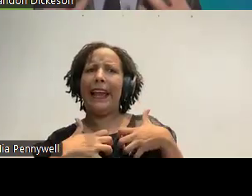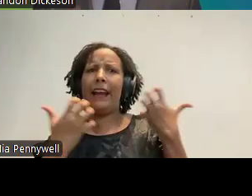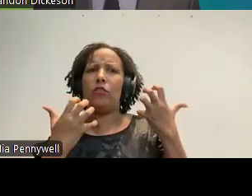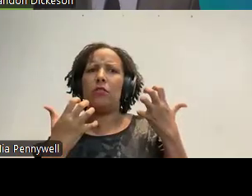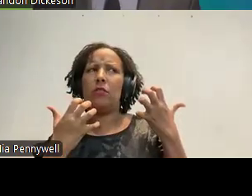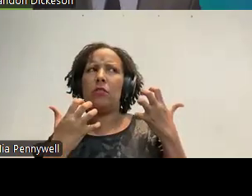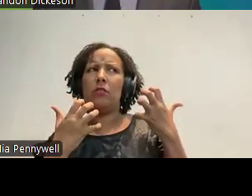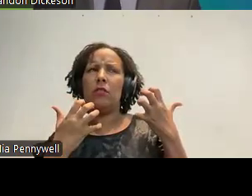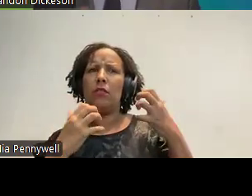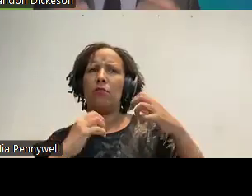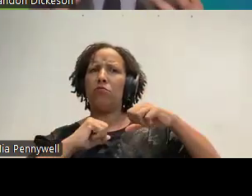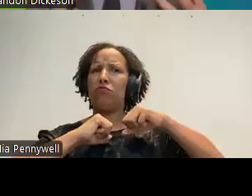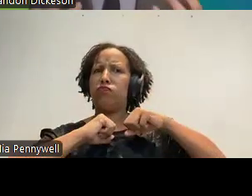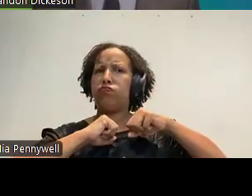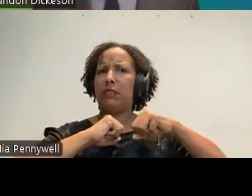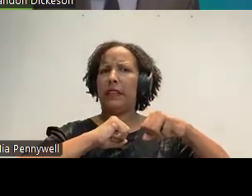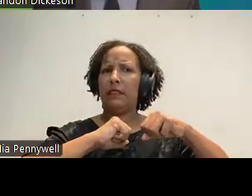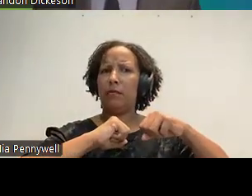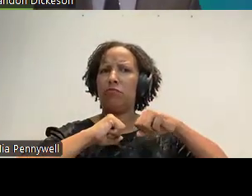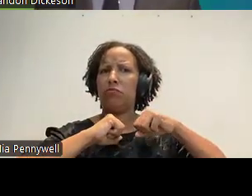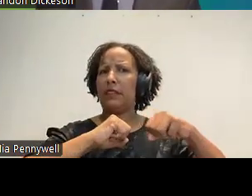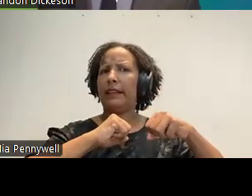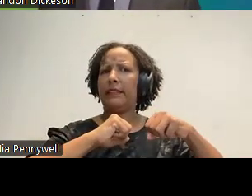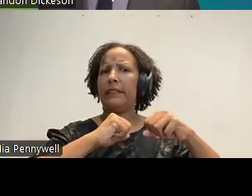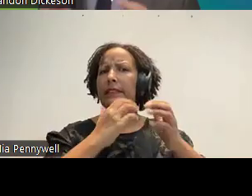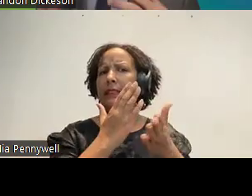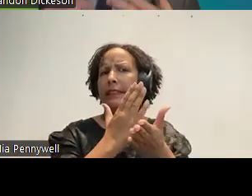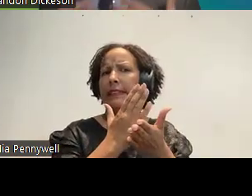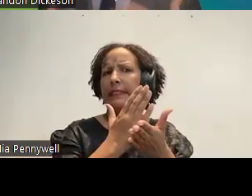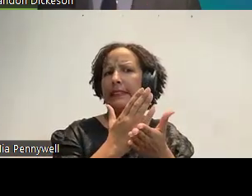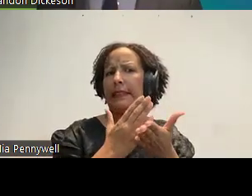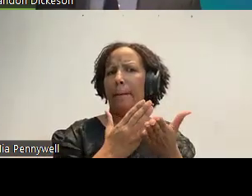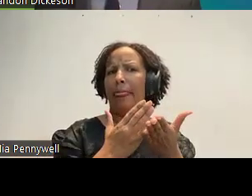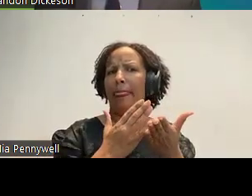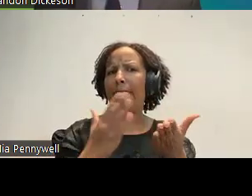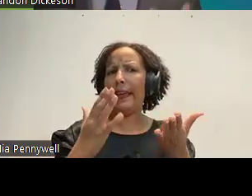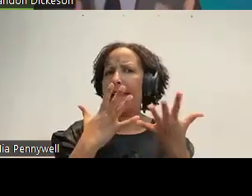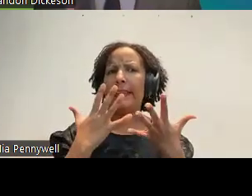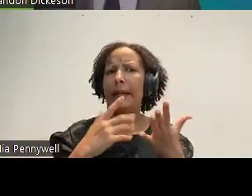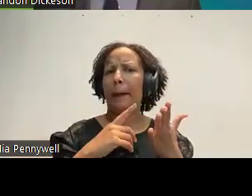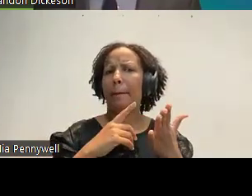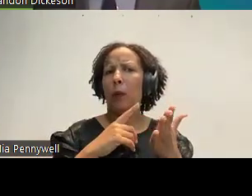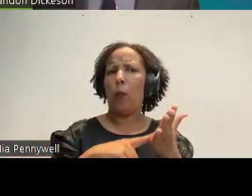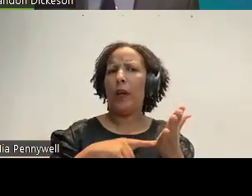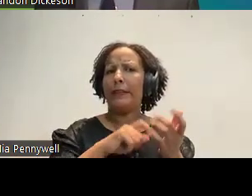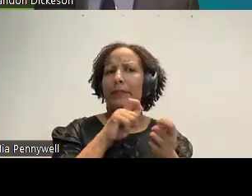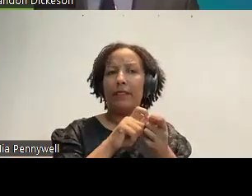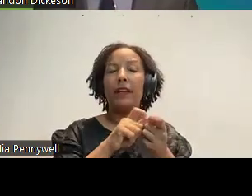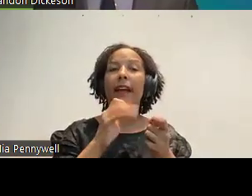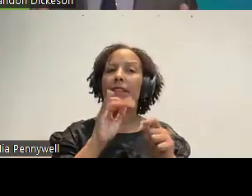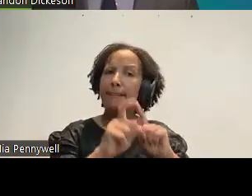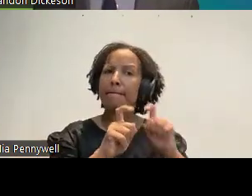protecting something. We just don't necessarily know what. And so as we ask those questions, as we get to know what's going on behind